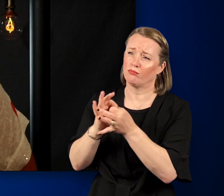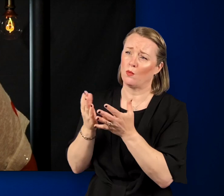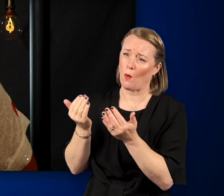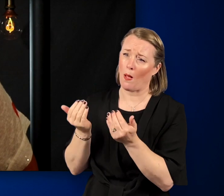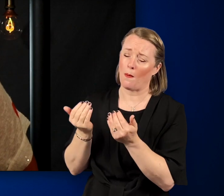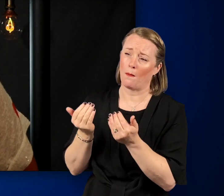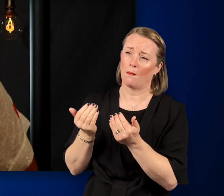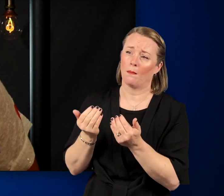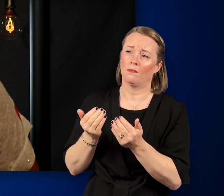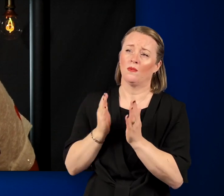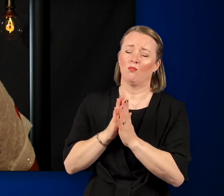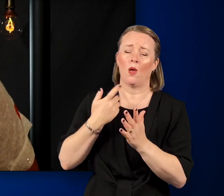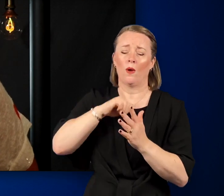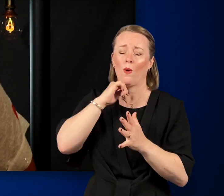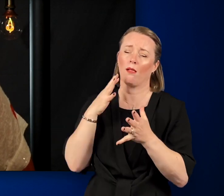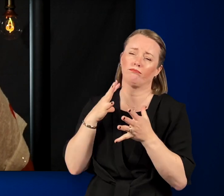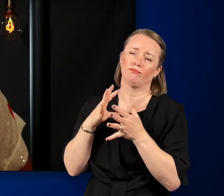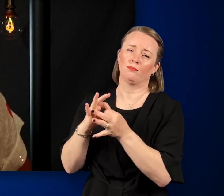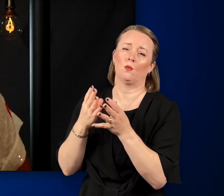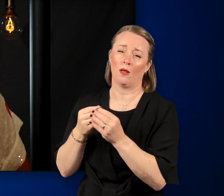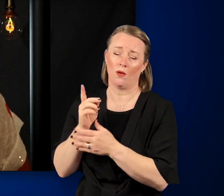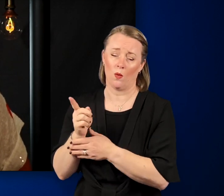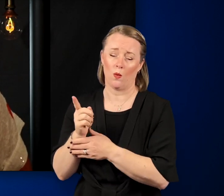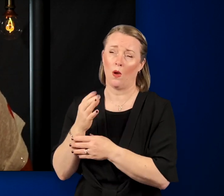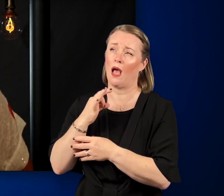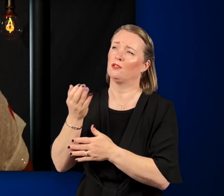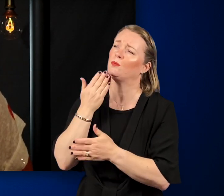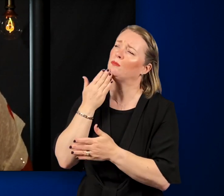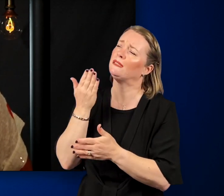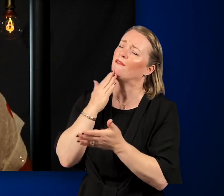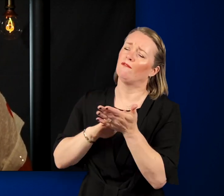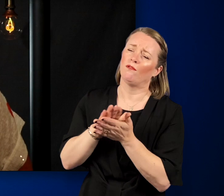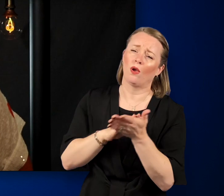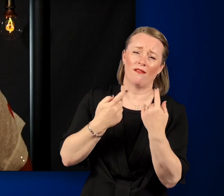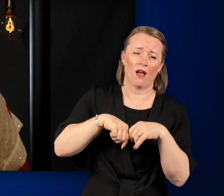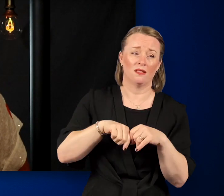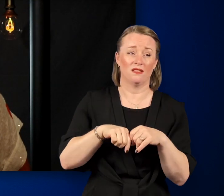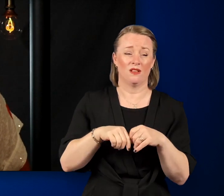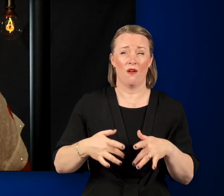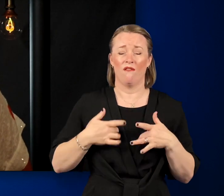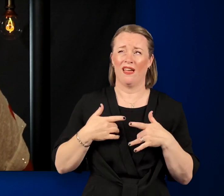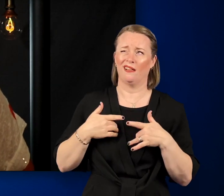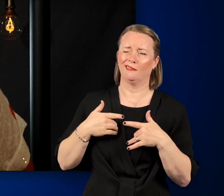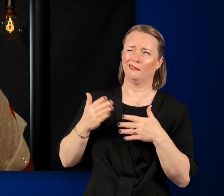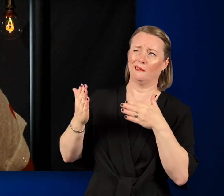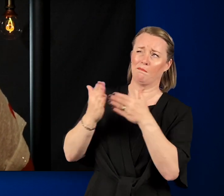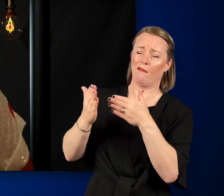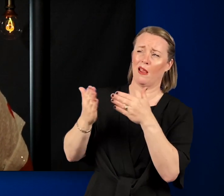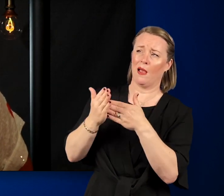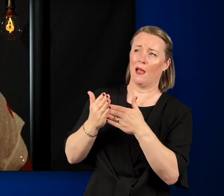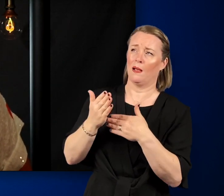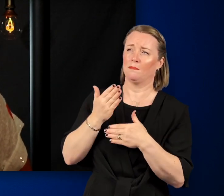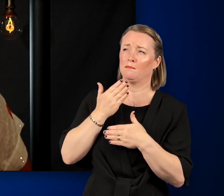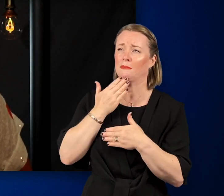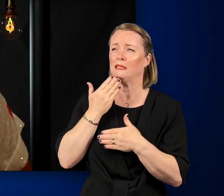forgiveness for the things that we've done wrong which have created that barrier between us. We say thank you for Jesus. Thank